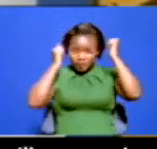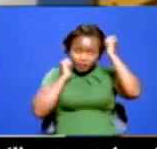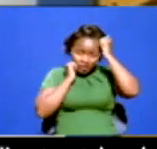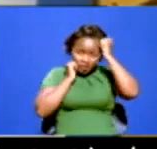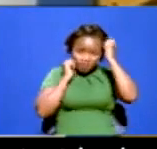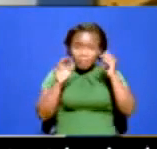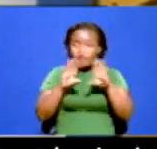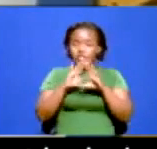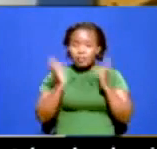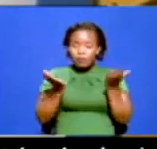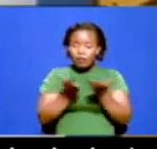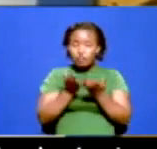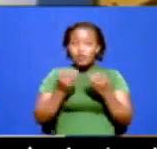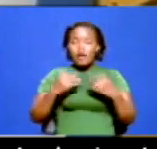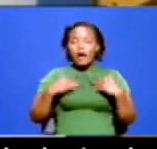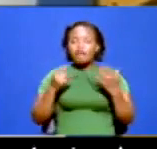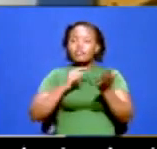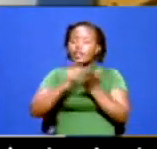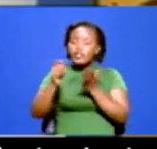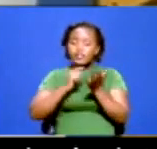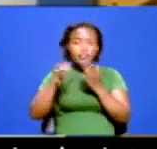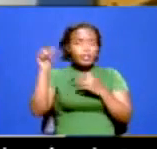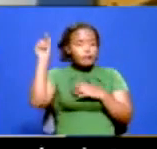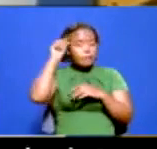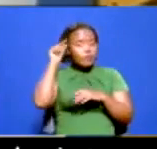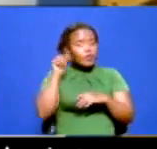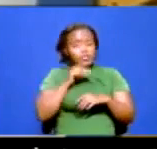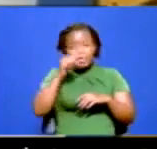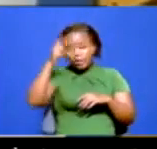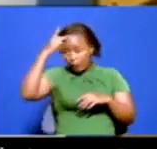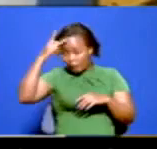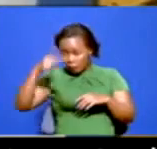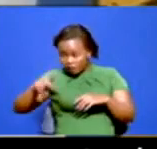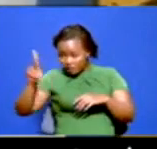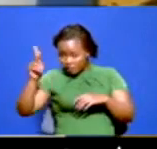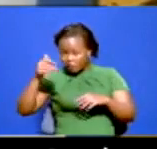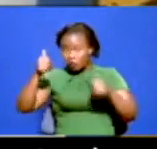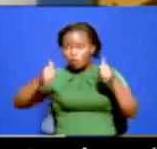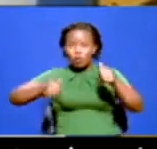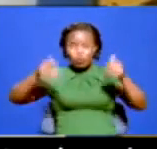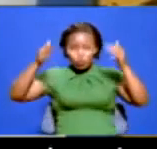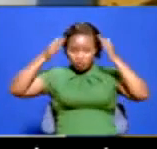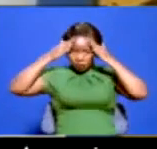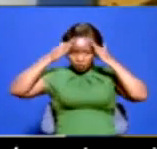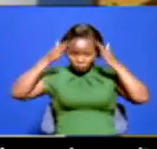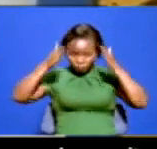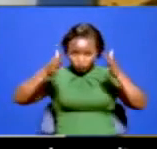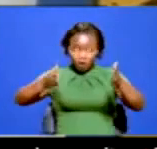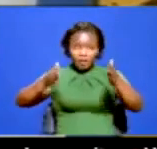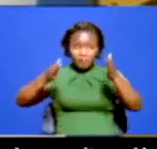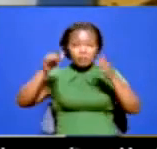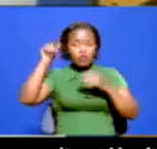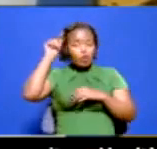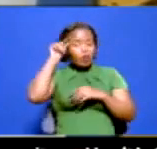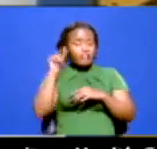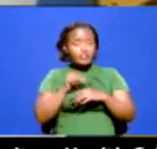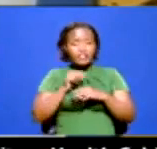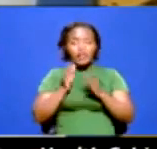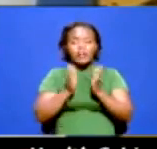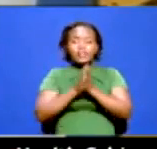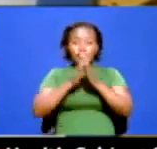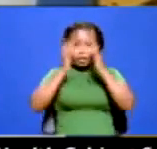a written gender policy that focuses on mainstreaming gender into decision-making